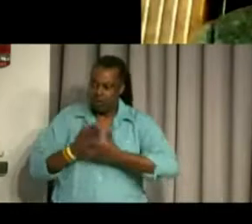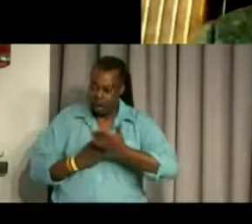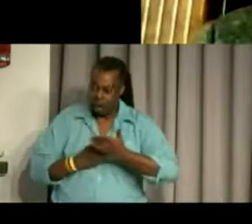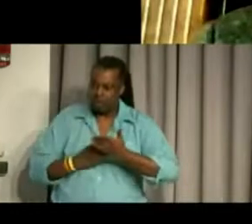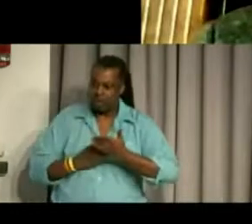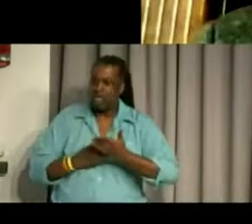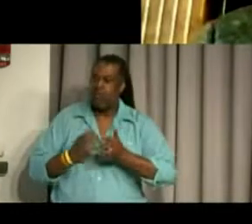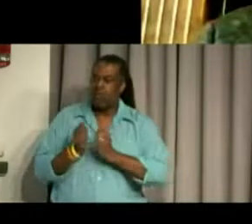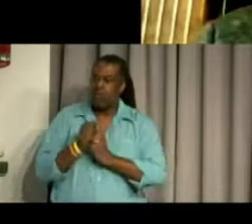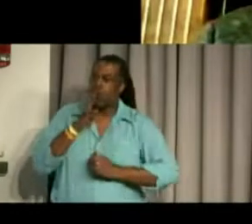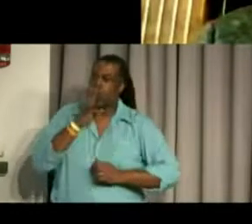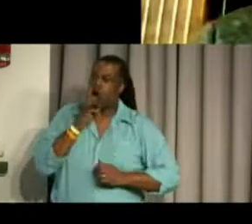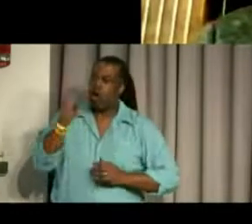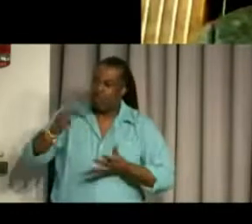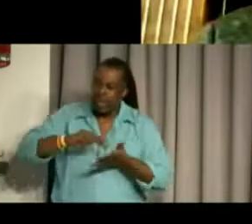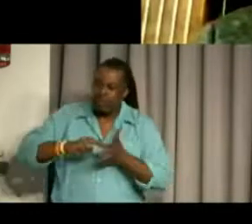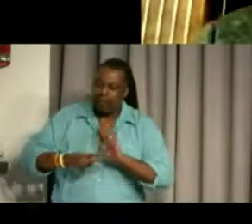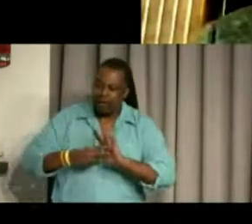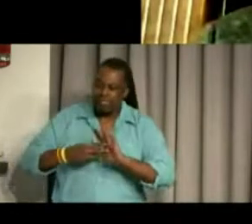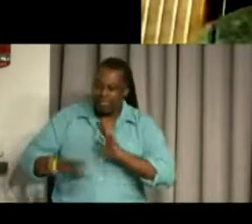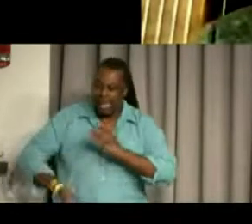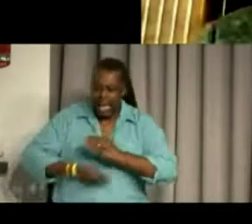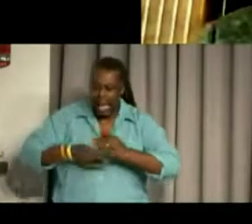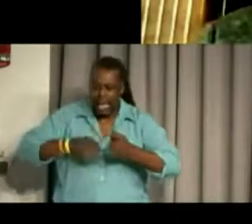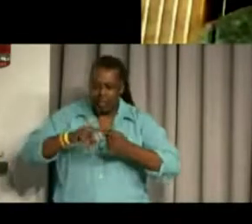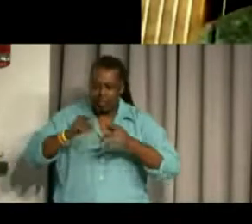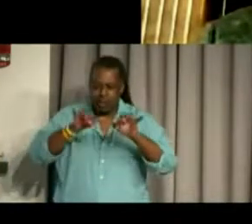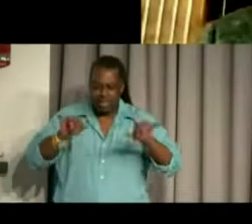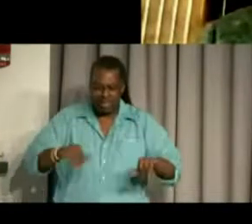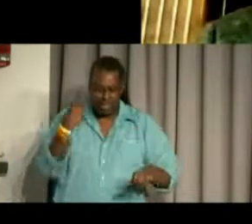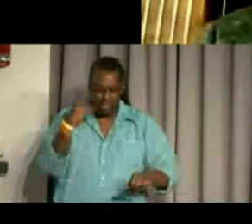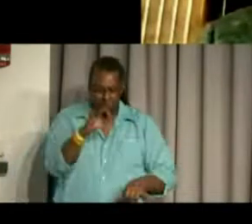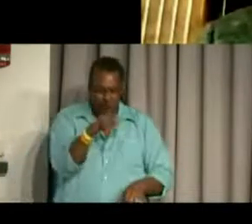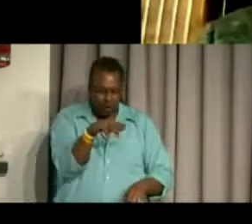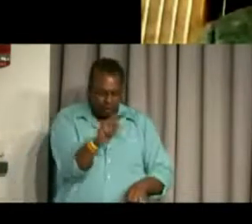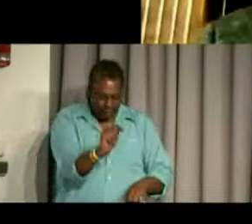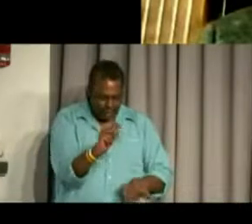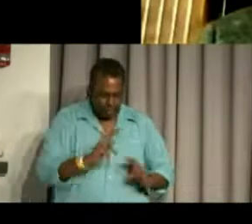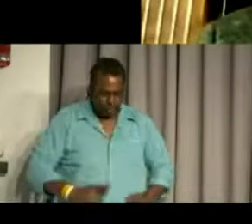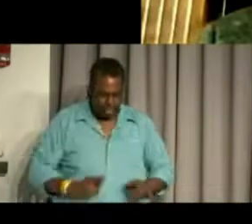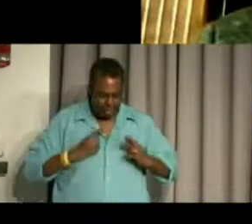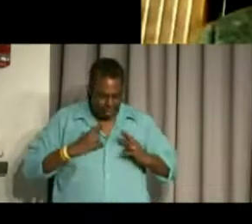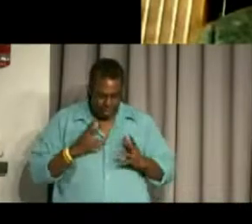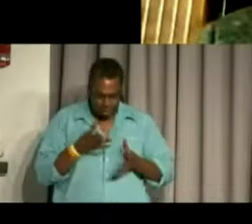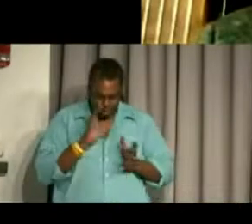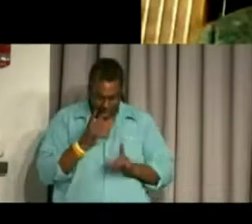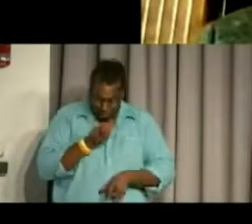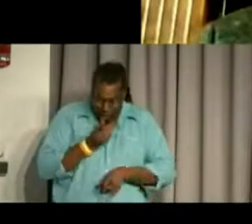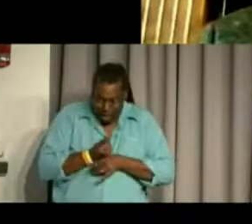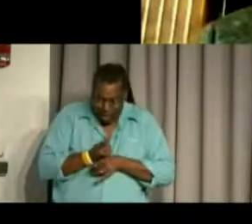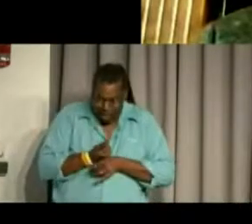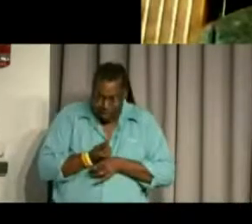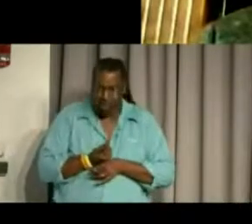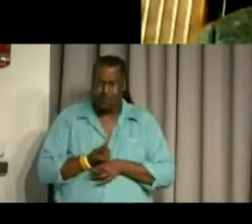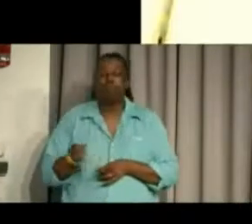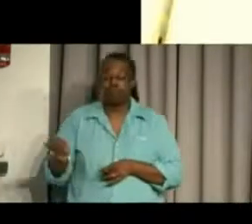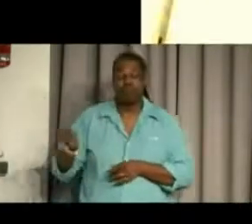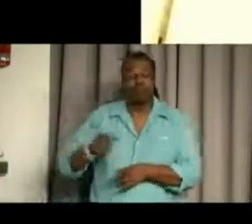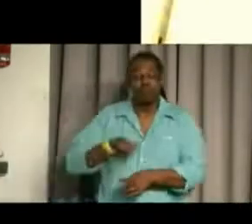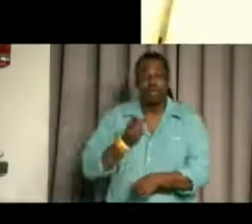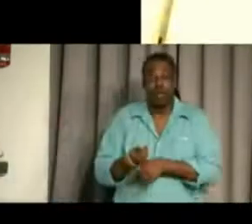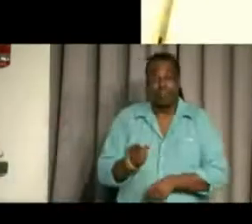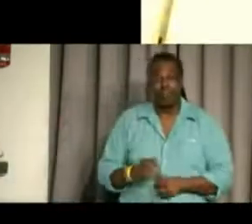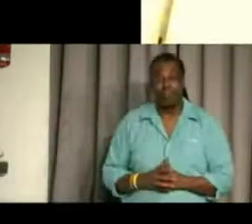they purposely put into the system for Flint residents to drink. Is that correct? That is